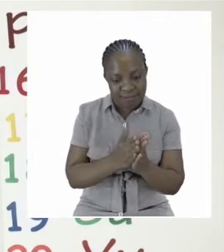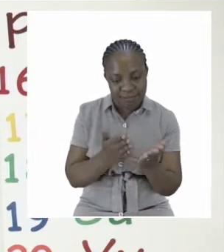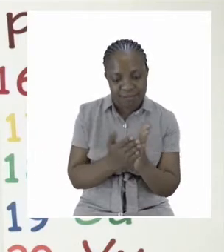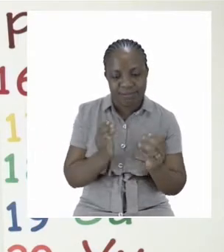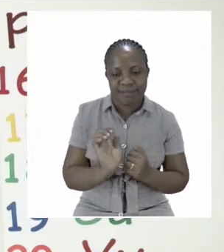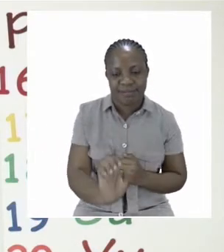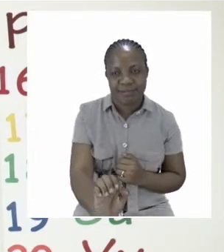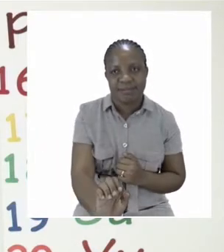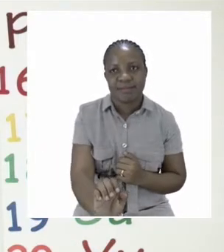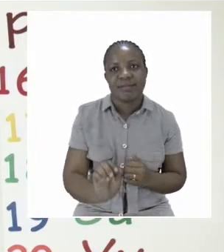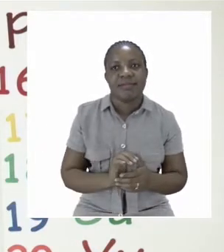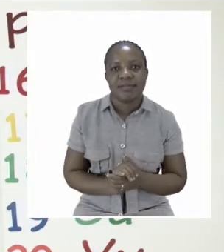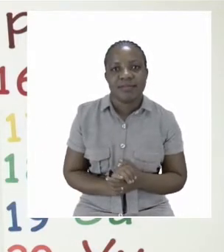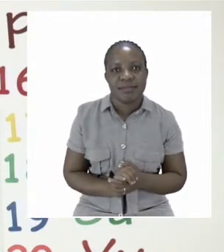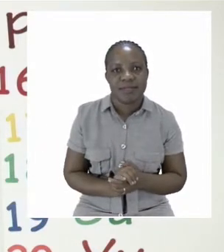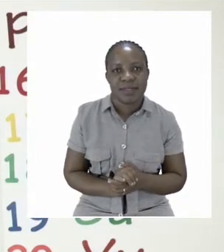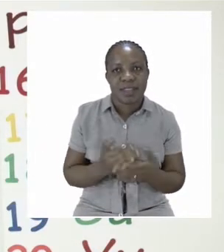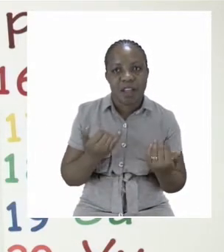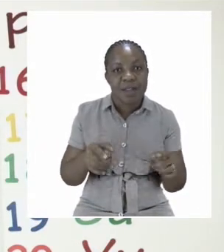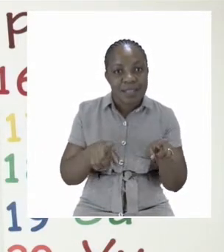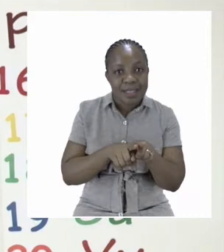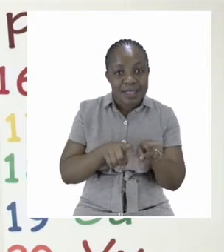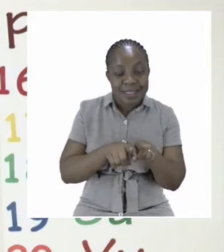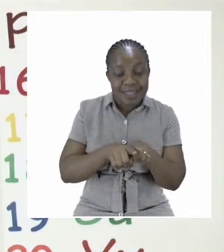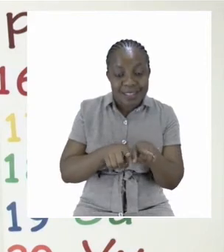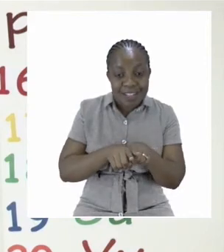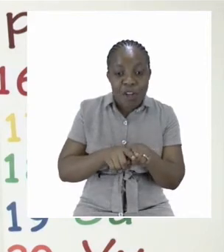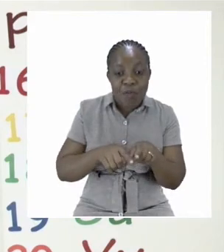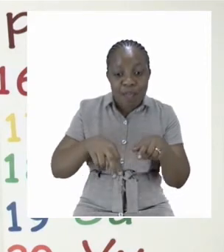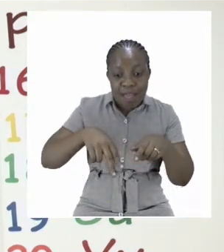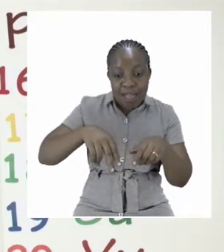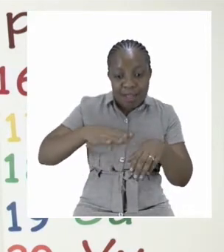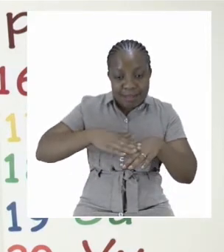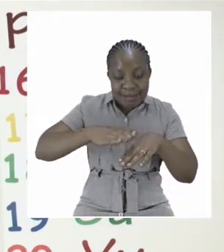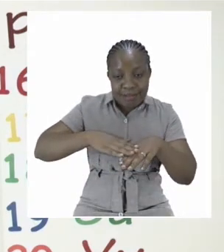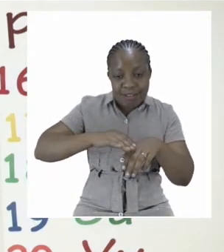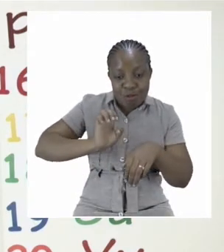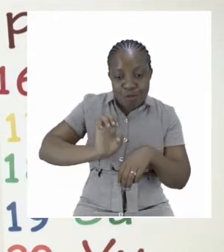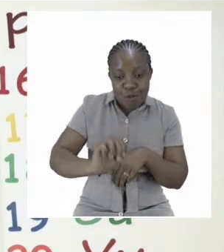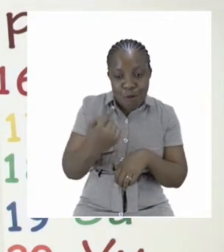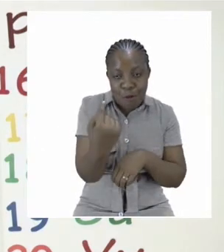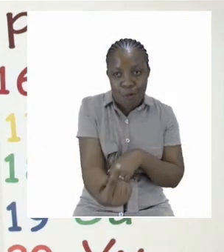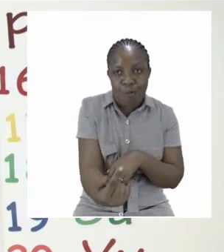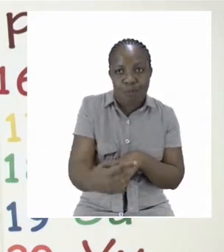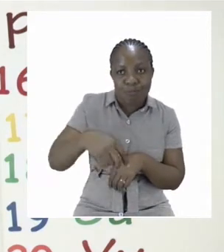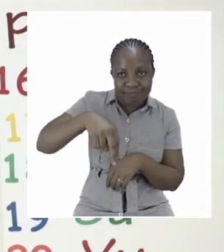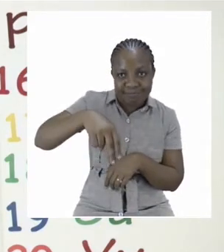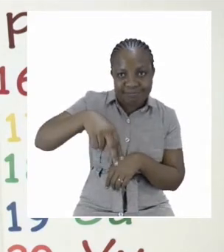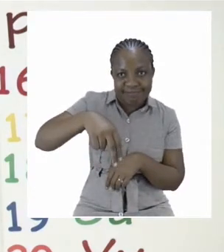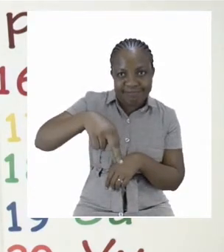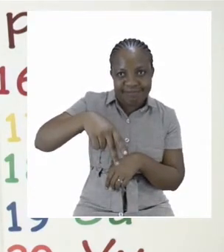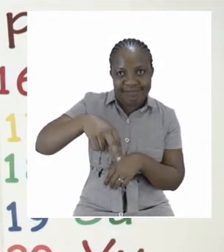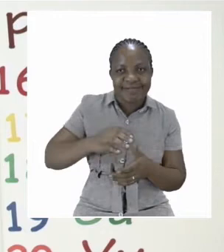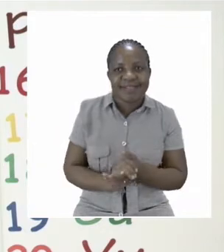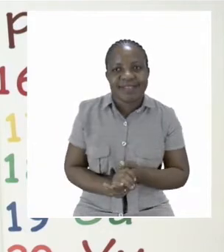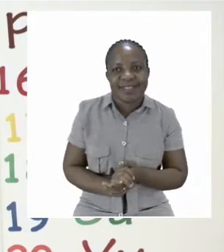legs. Now point to your legs. Well done.